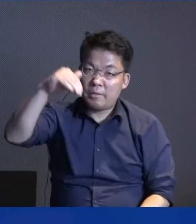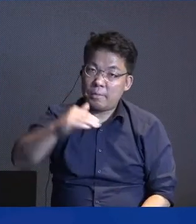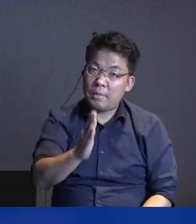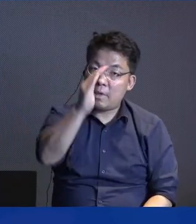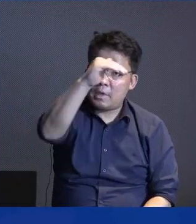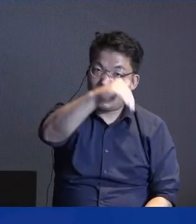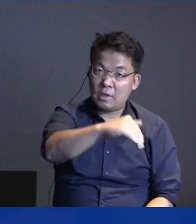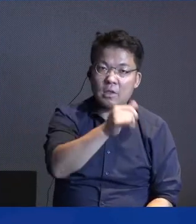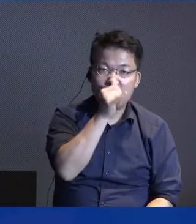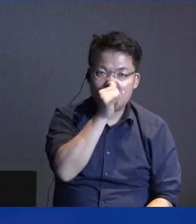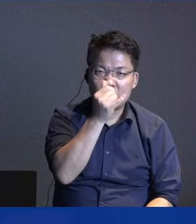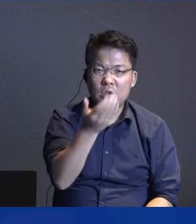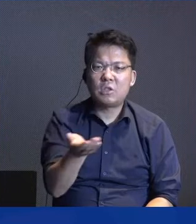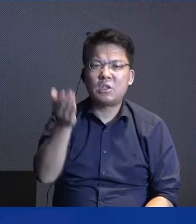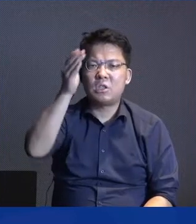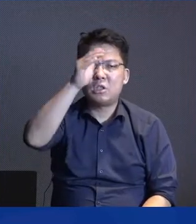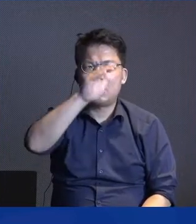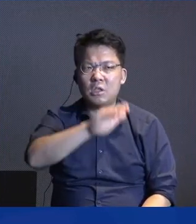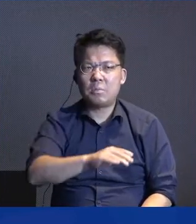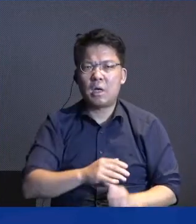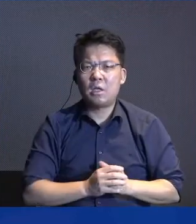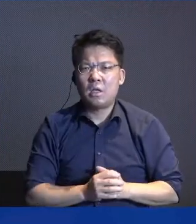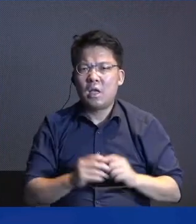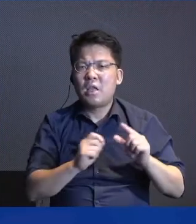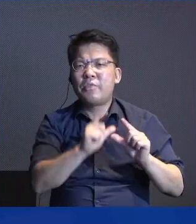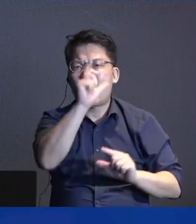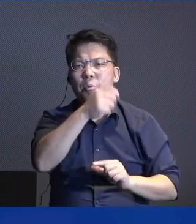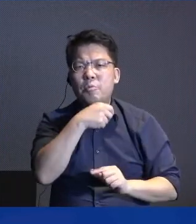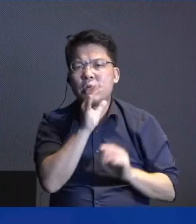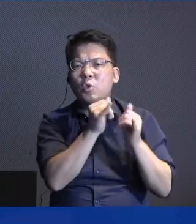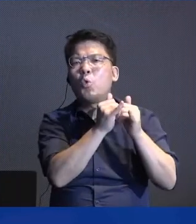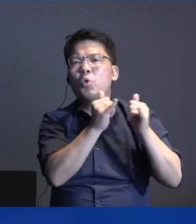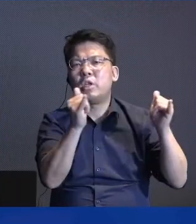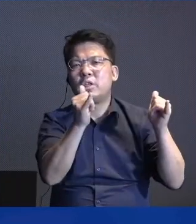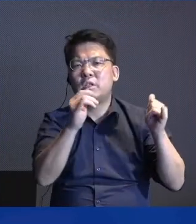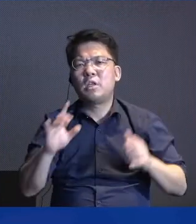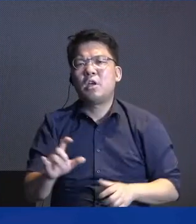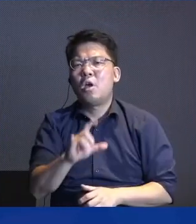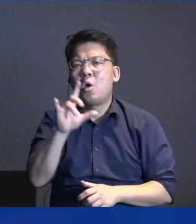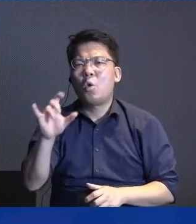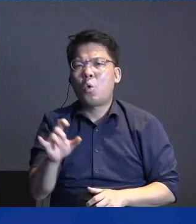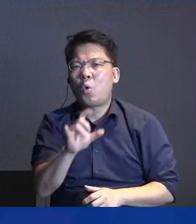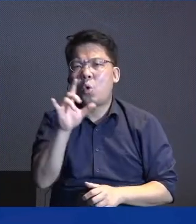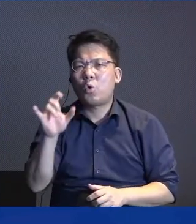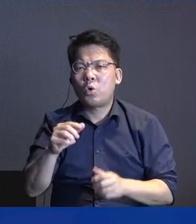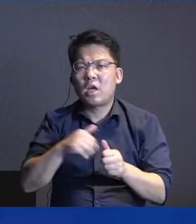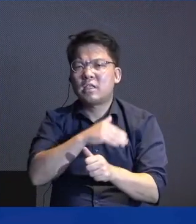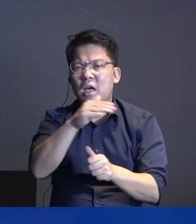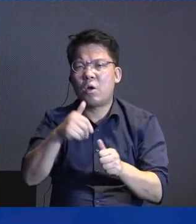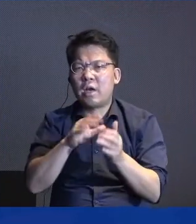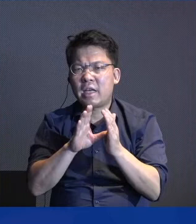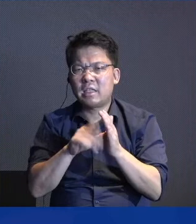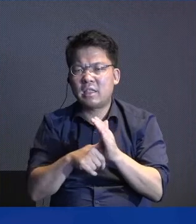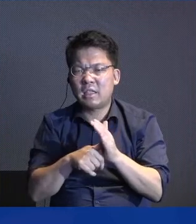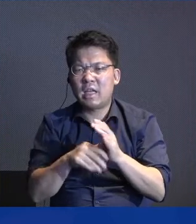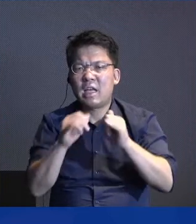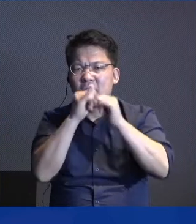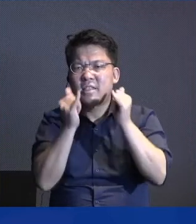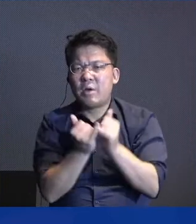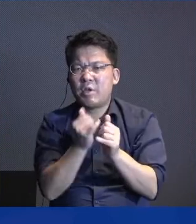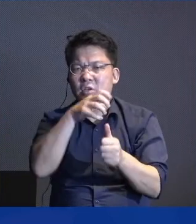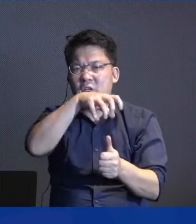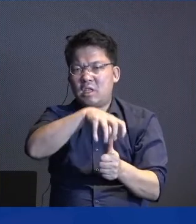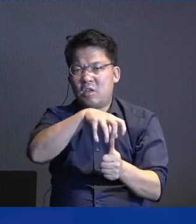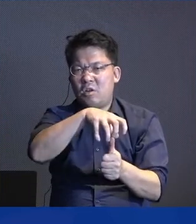this allows me to argue that resilience and optimism can serve as a sustainable